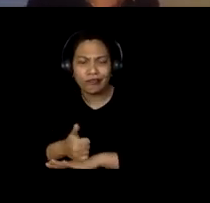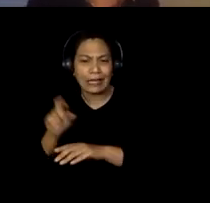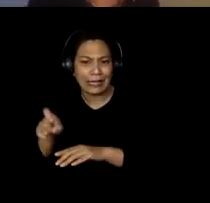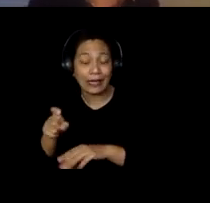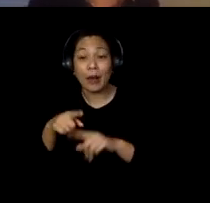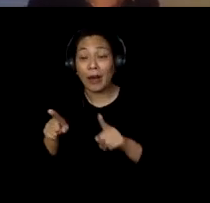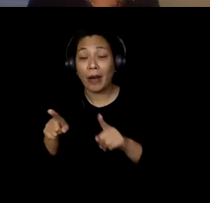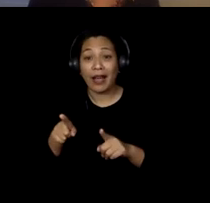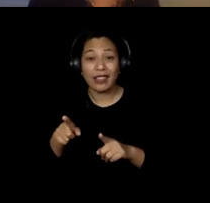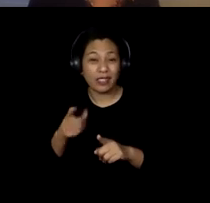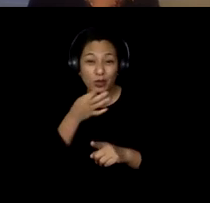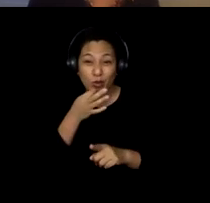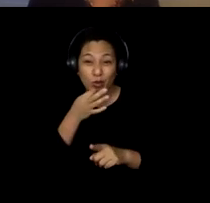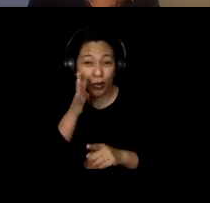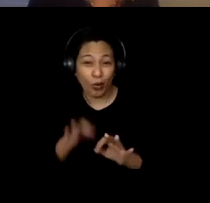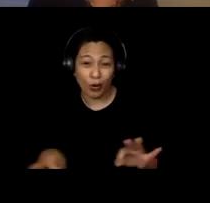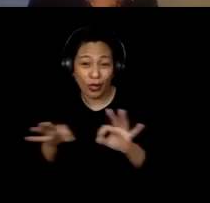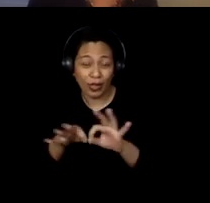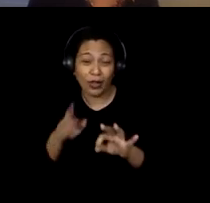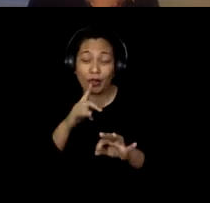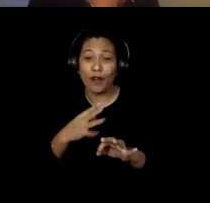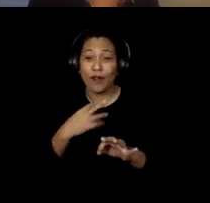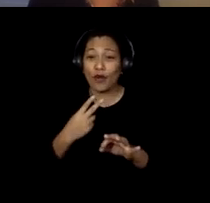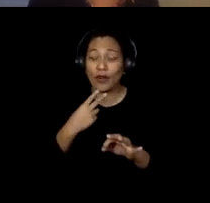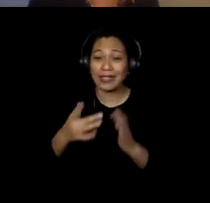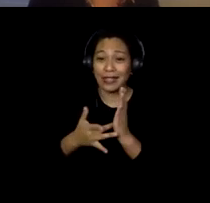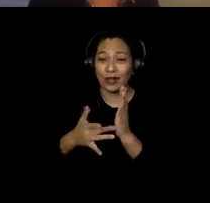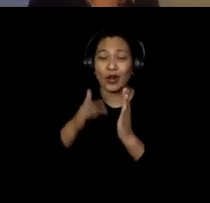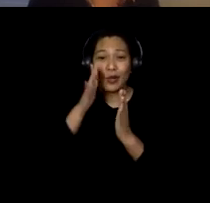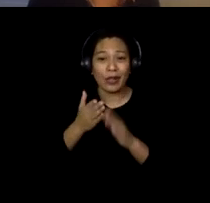soon it's going to be worth it because voice will grow exponentially.